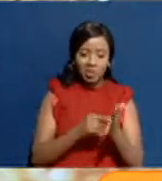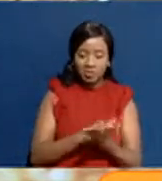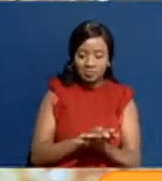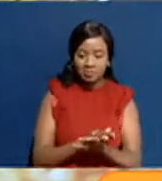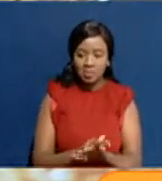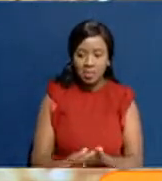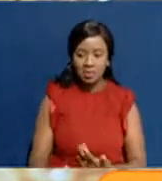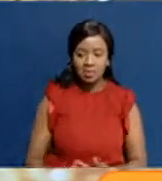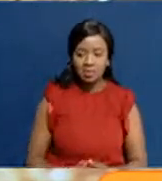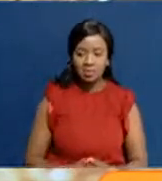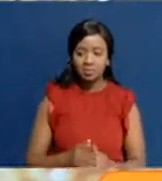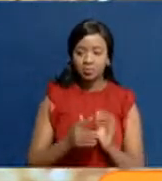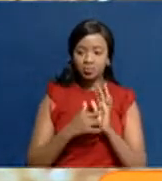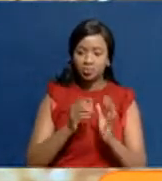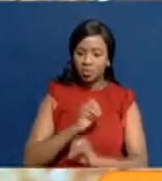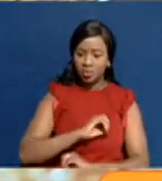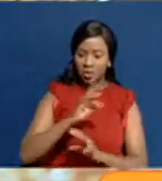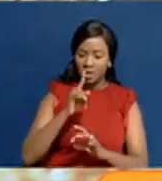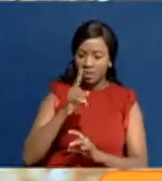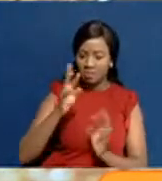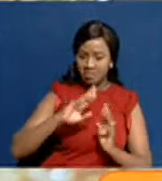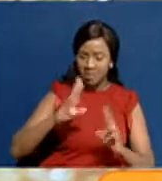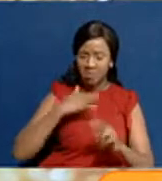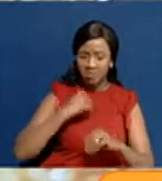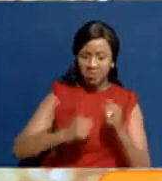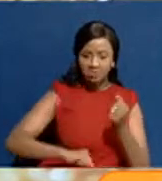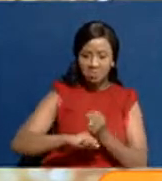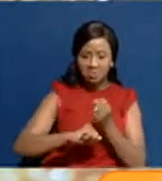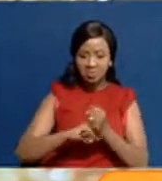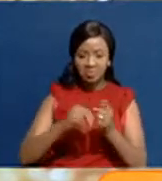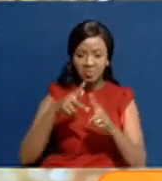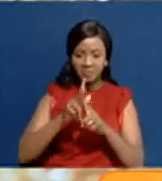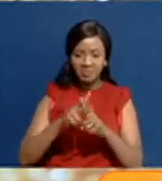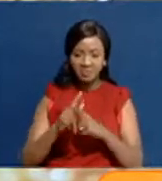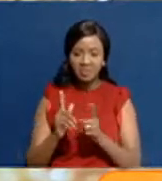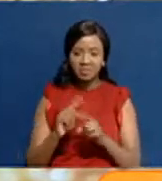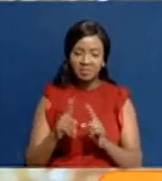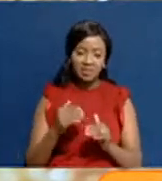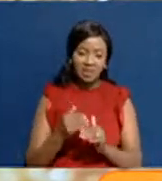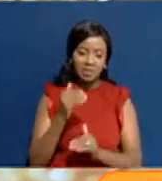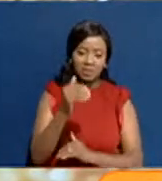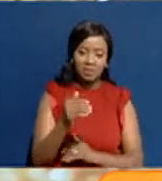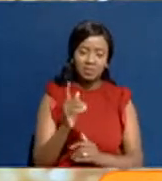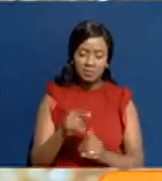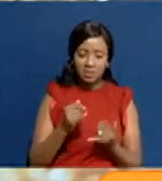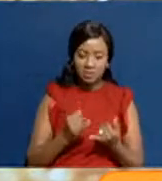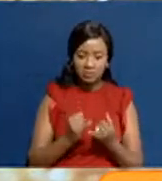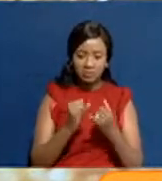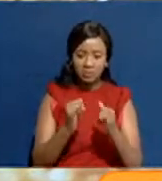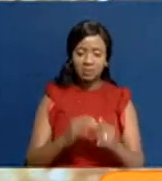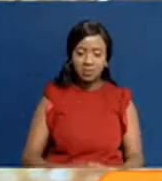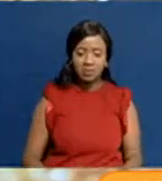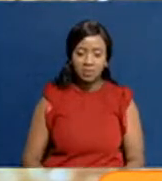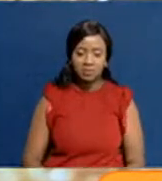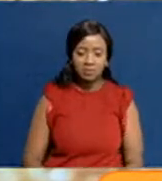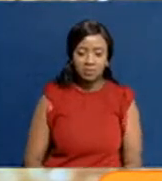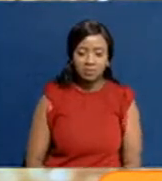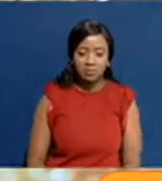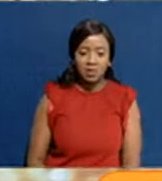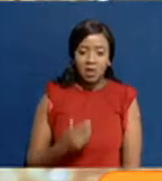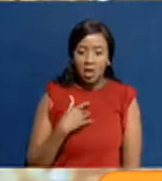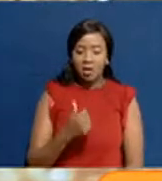this goodwill that he has to fix things, the next step should take effect, which is, you know, proper